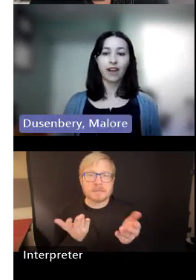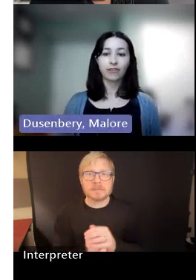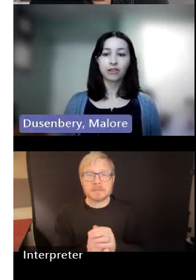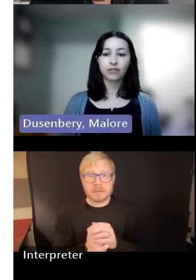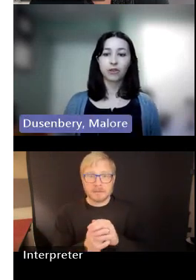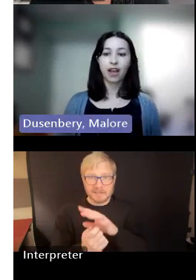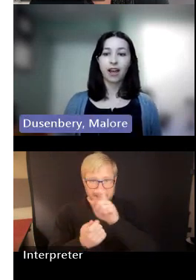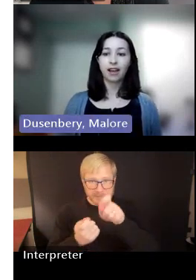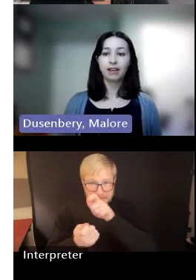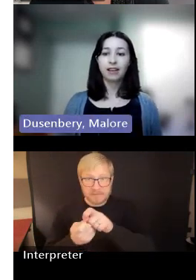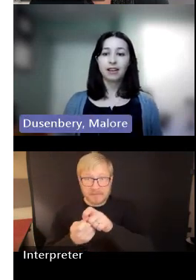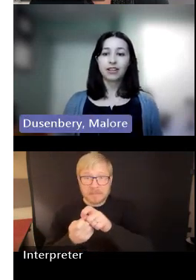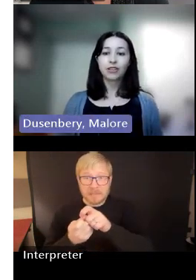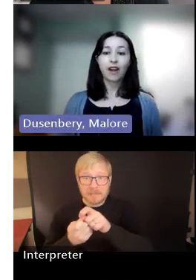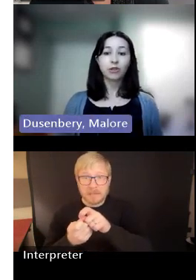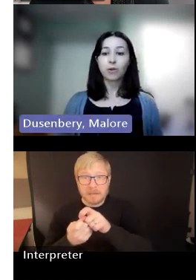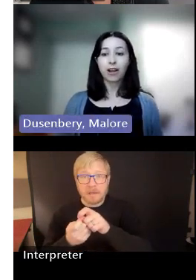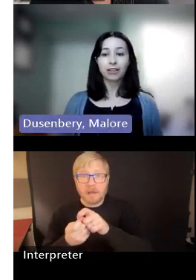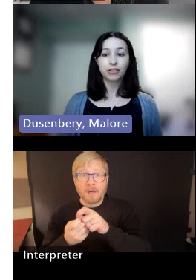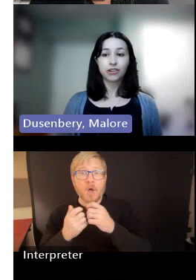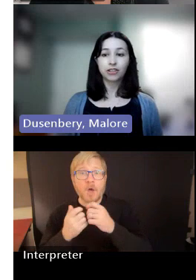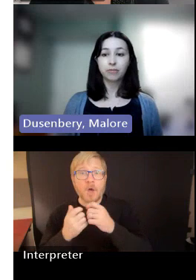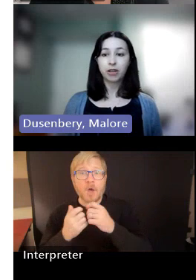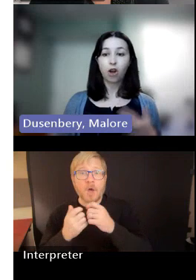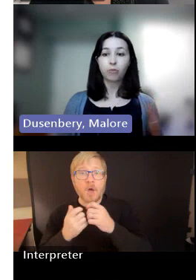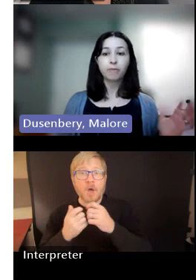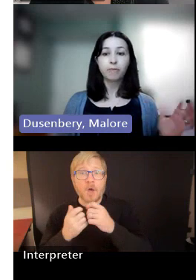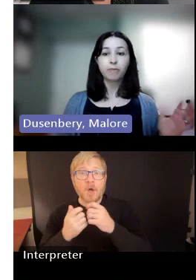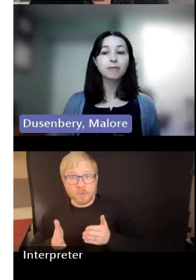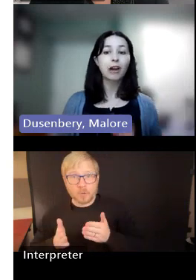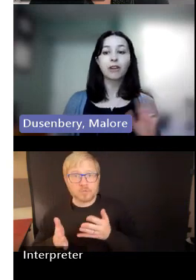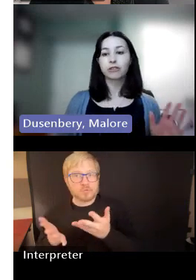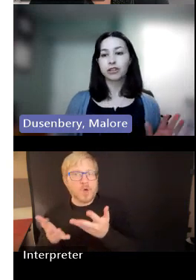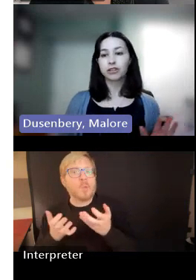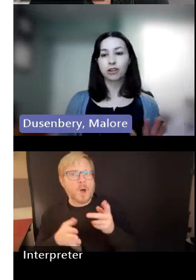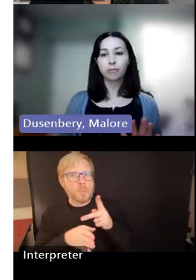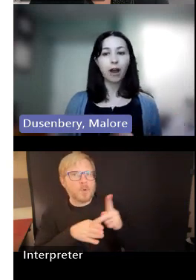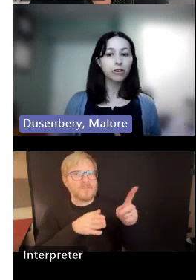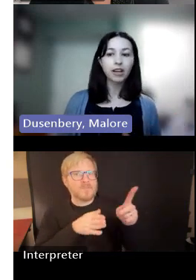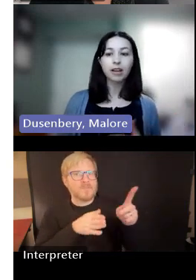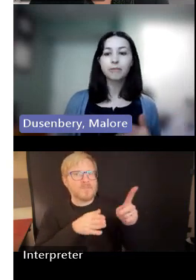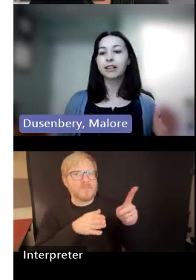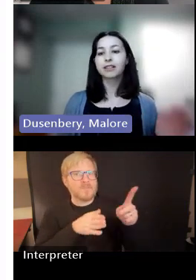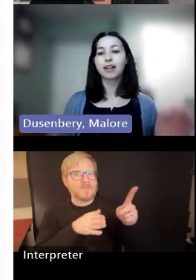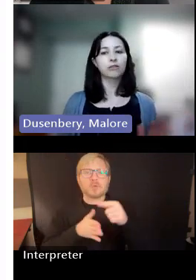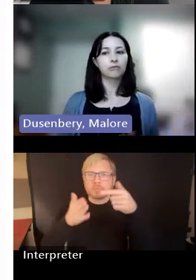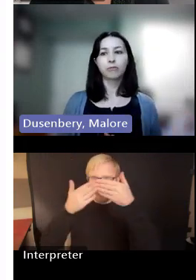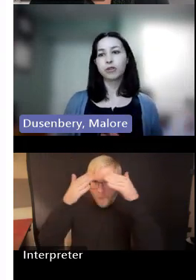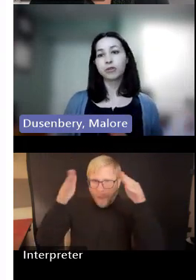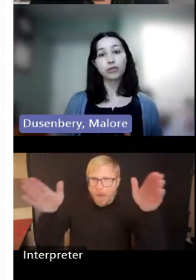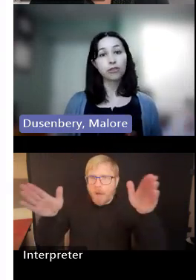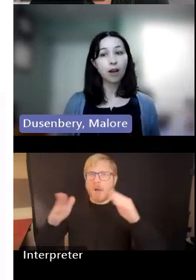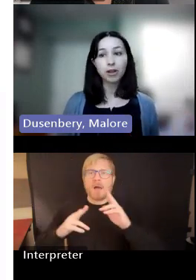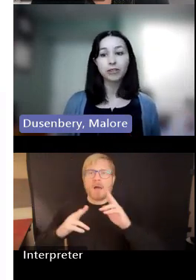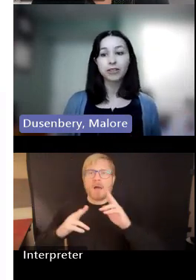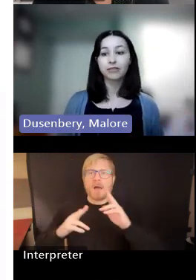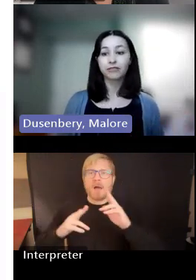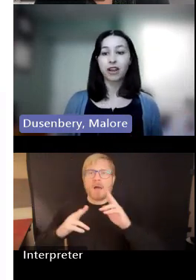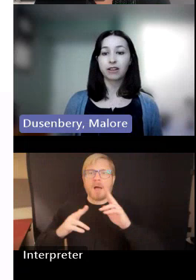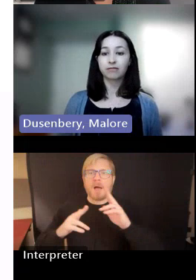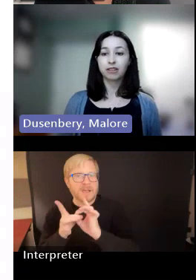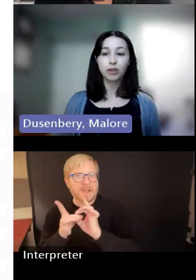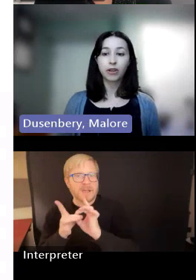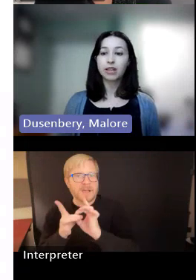Specifically, survivors want practitioners to be open-minded about non-traditional power dynamics, how abuse and trauma appears